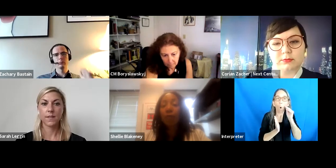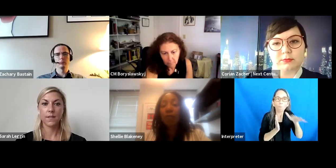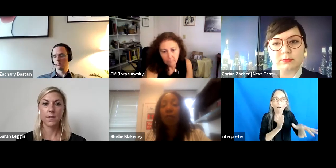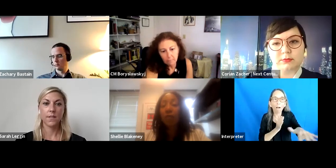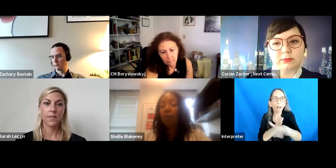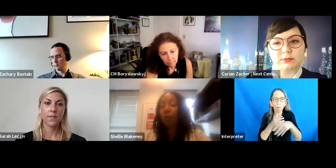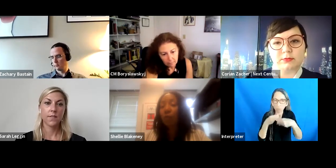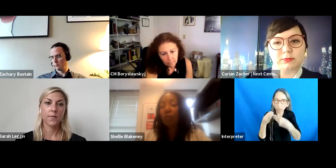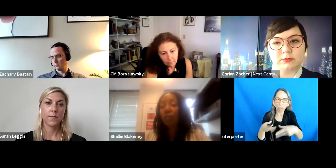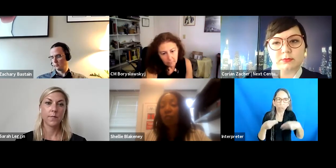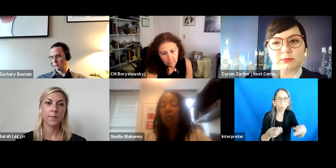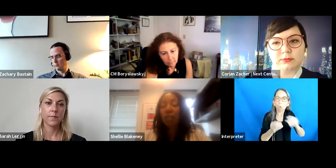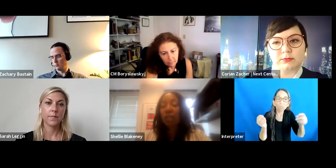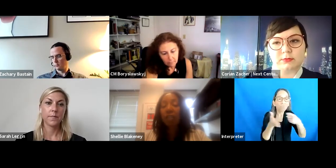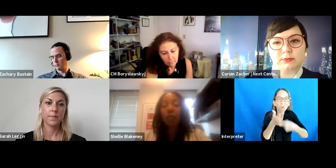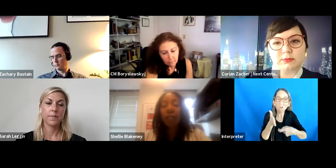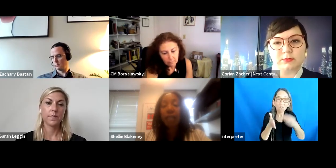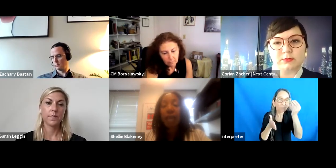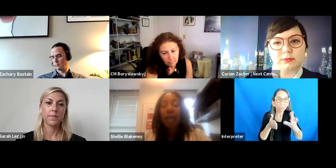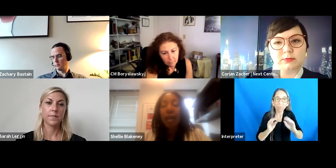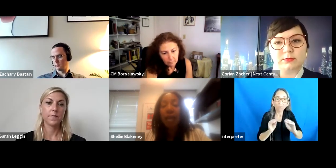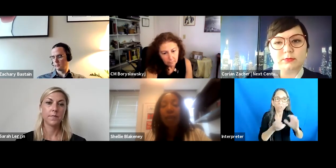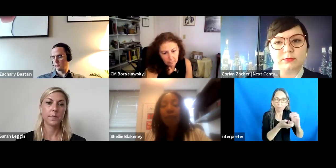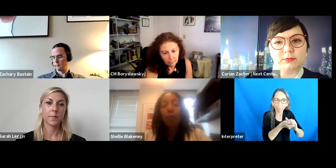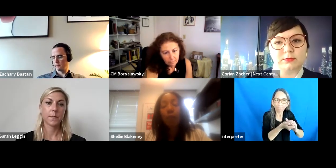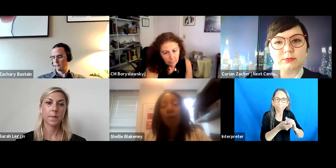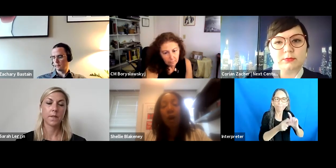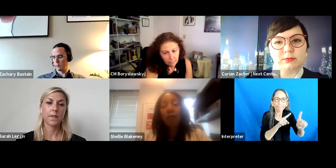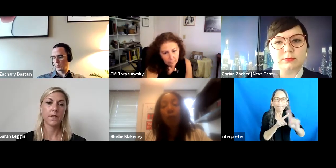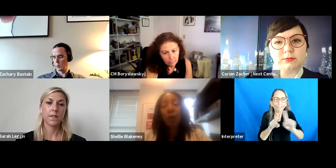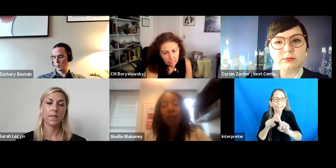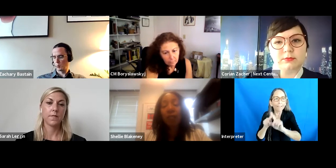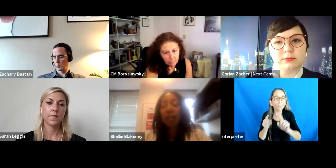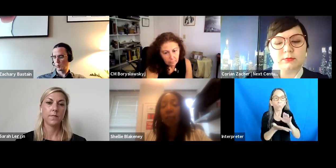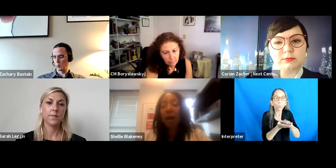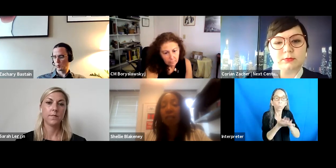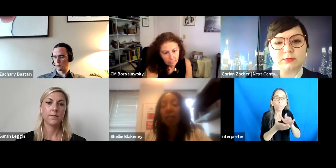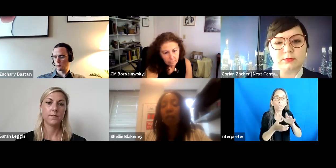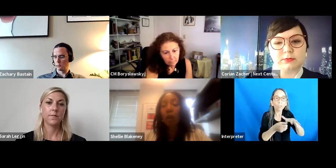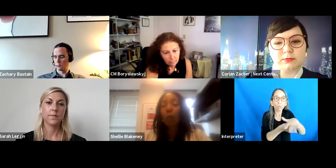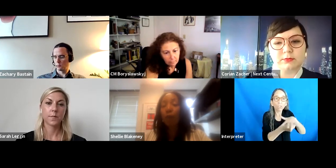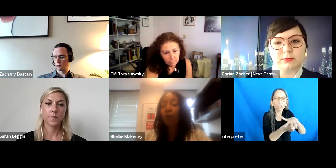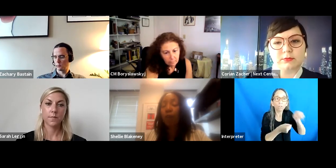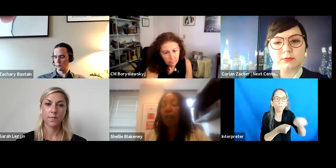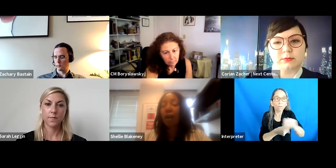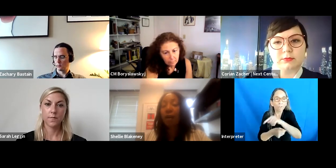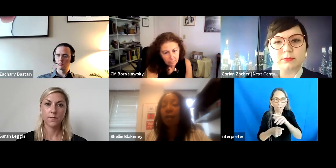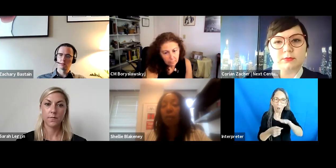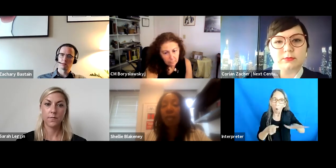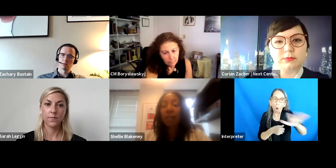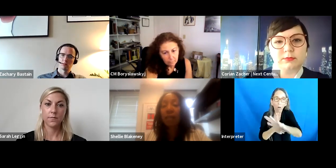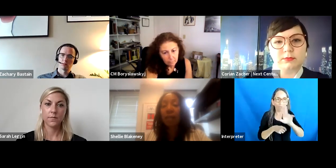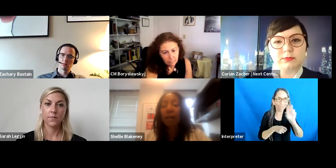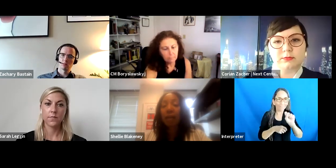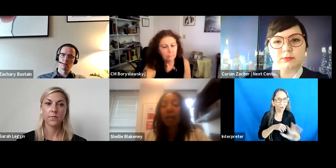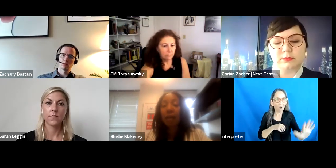partnering with various school districts across the country, and the program offers wireless hotspots along with free